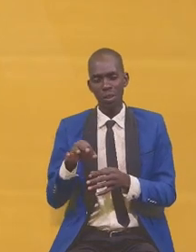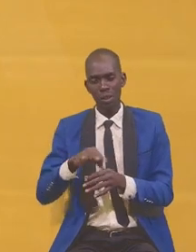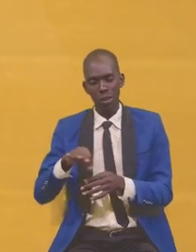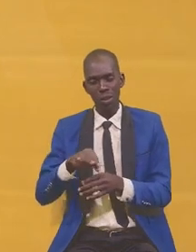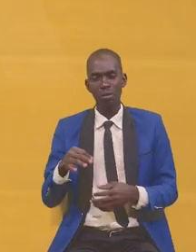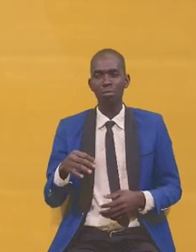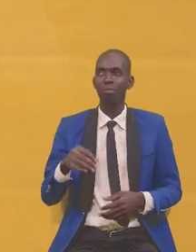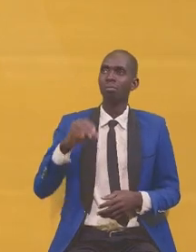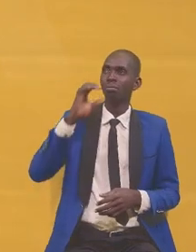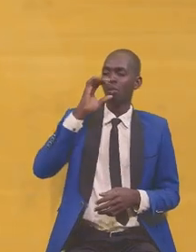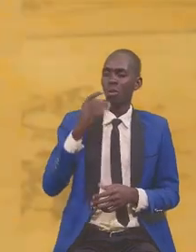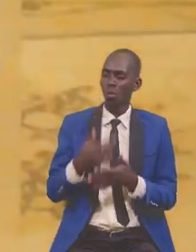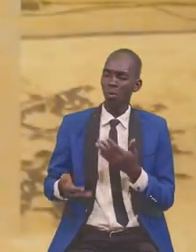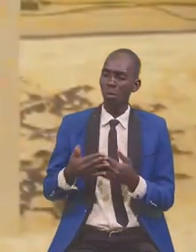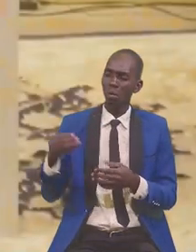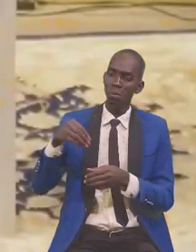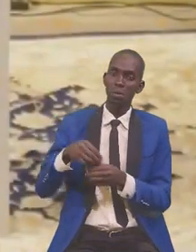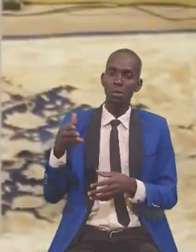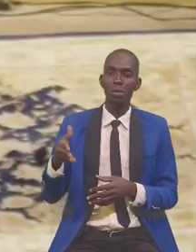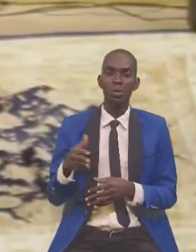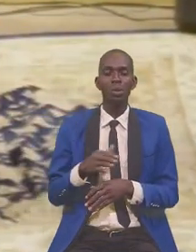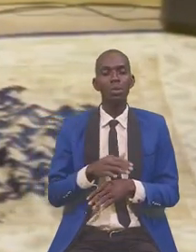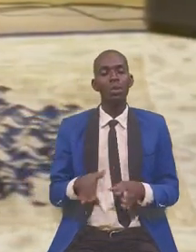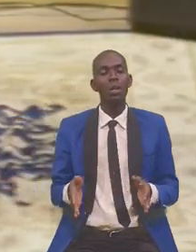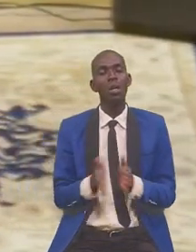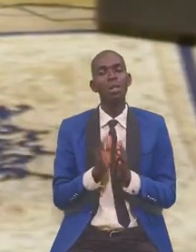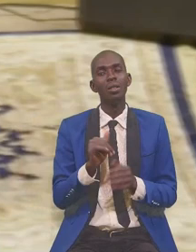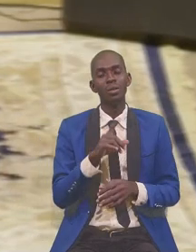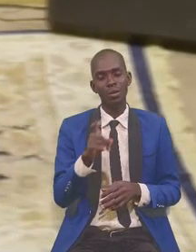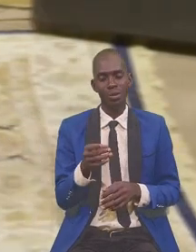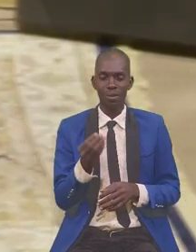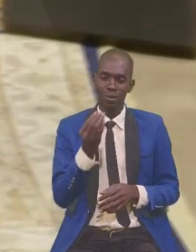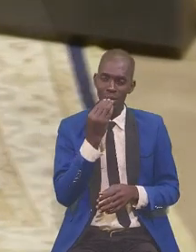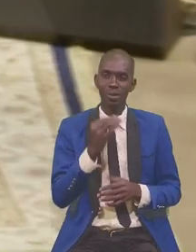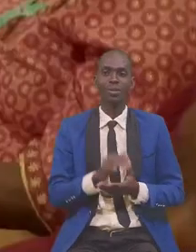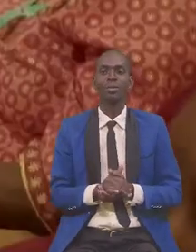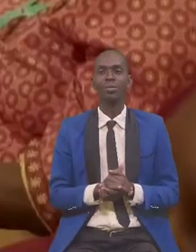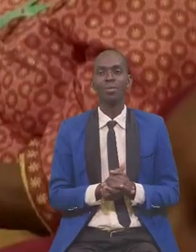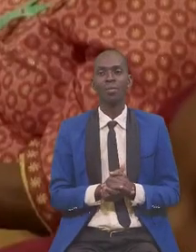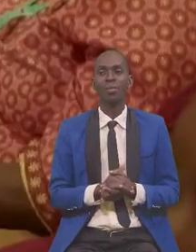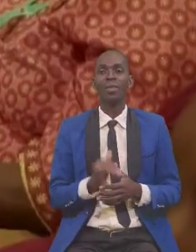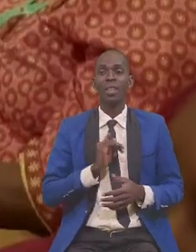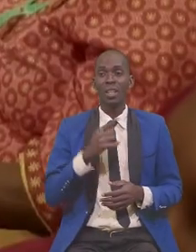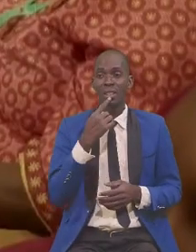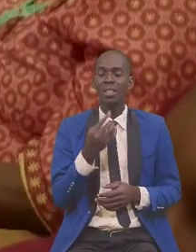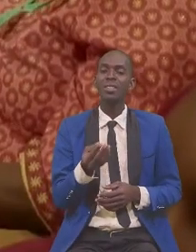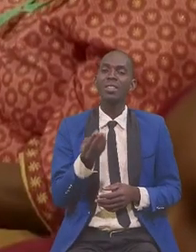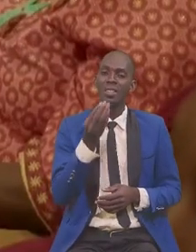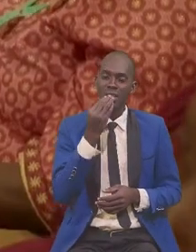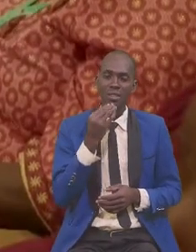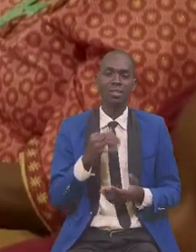put there? Don't ask any question. Eat. I said